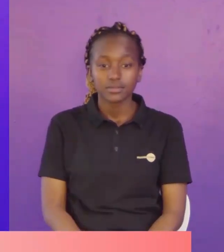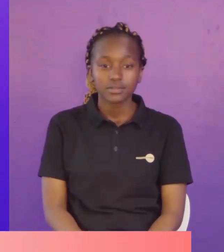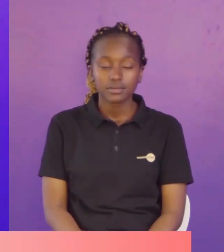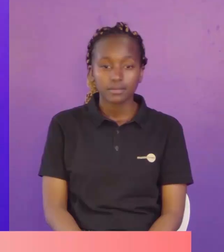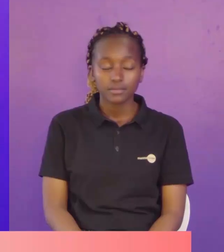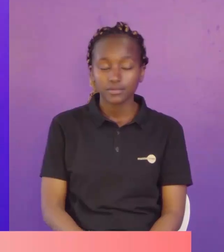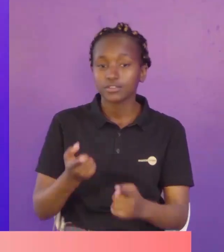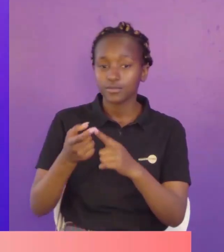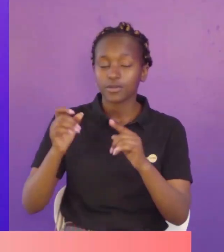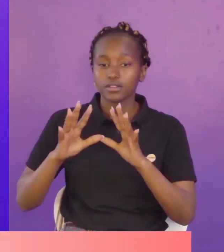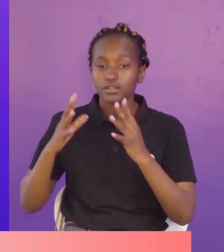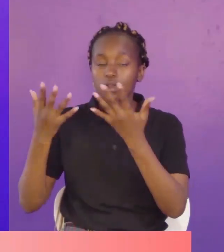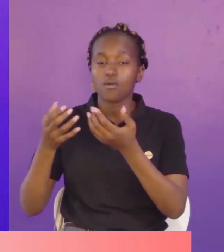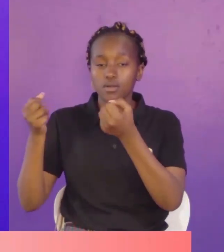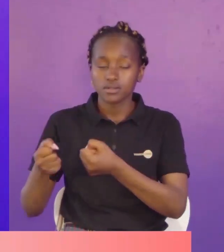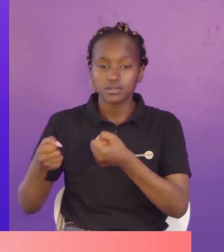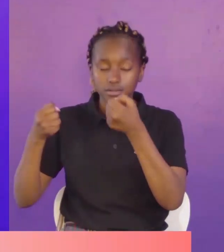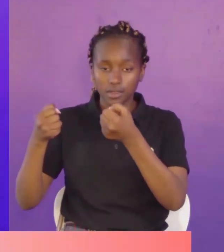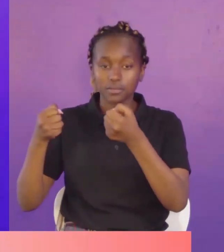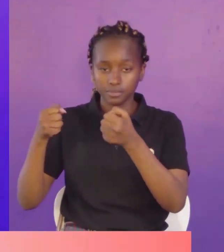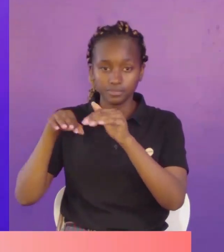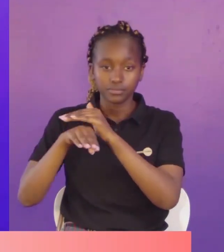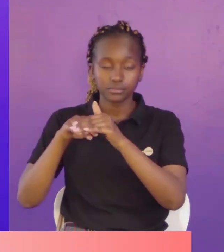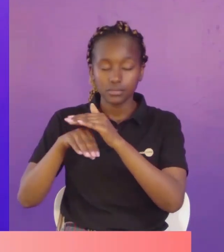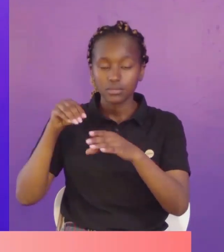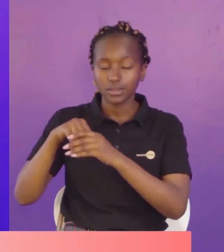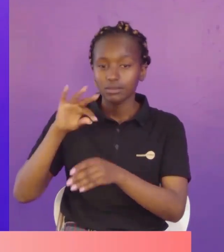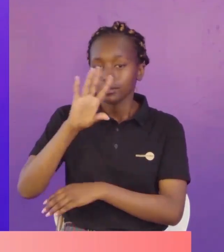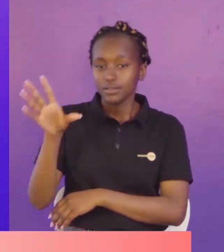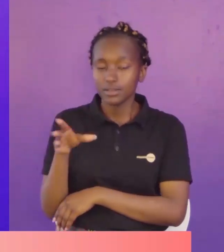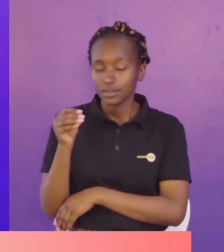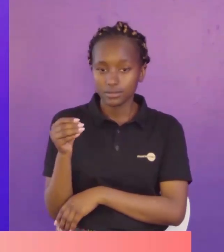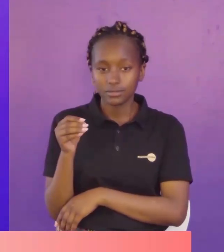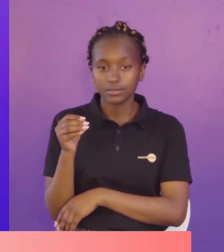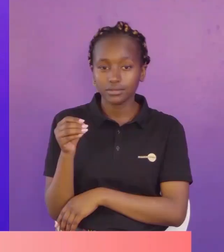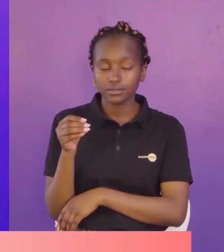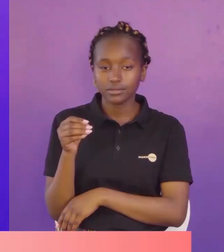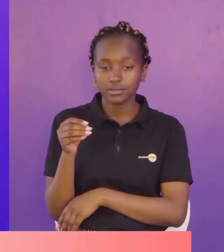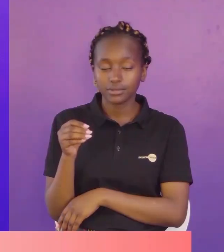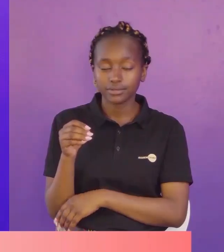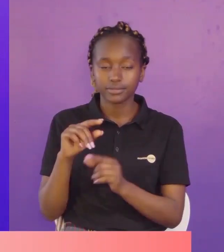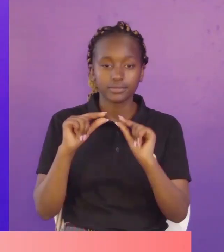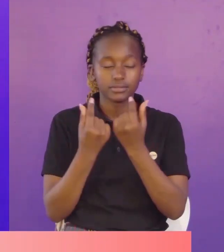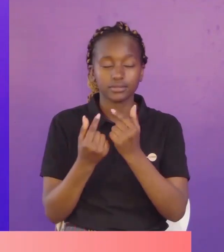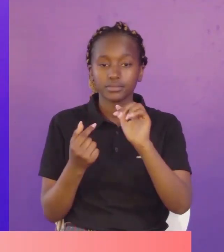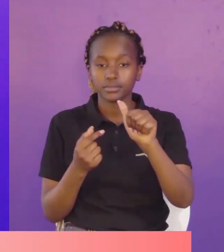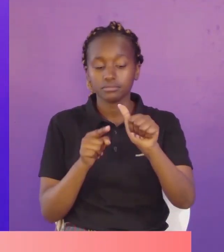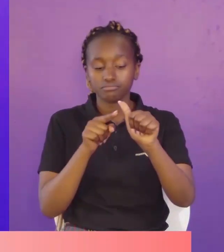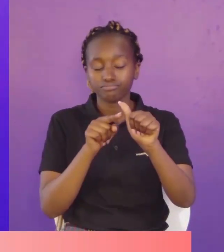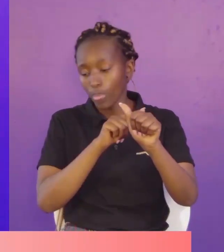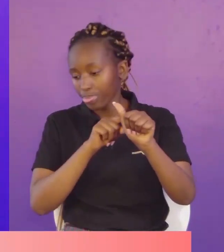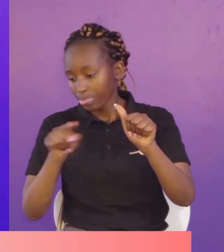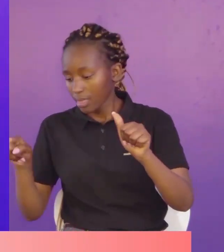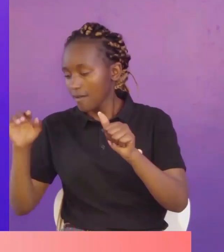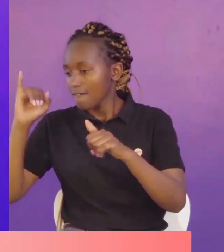for the World Cup qualifiers in Africa. Yeah. Starting from Group A to the last